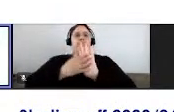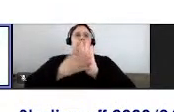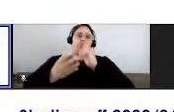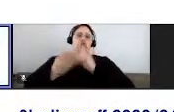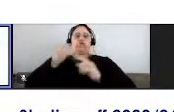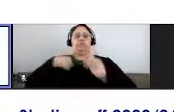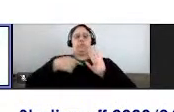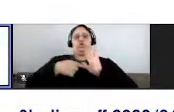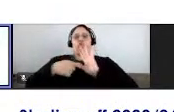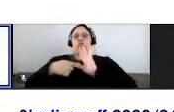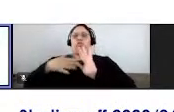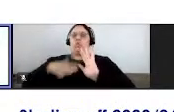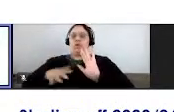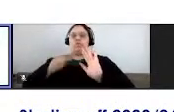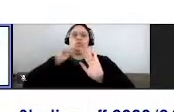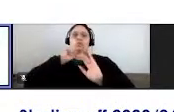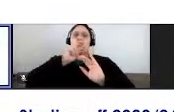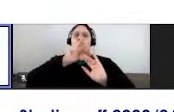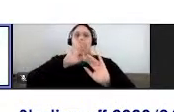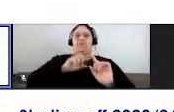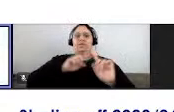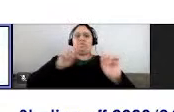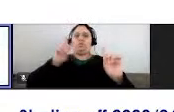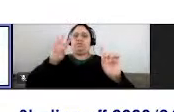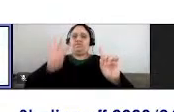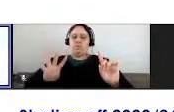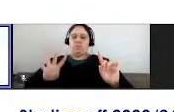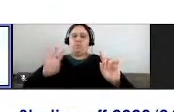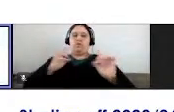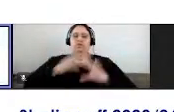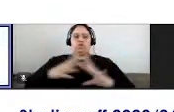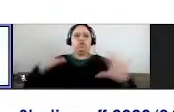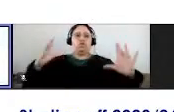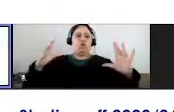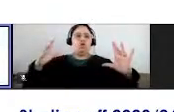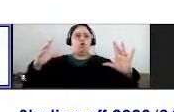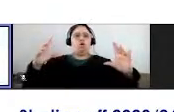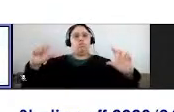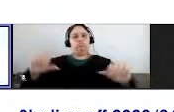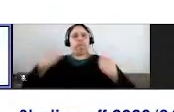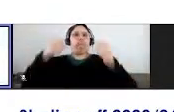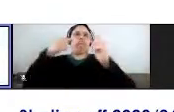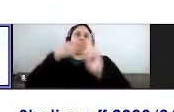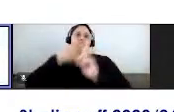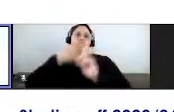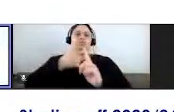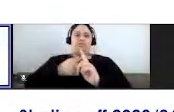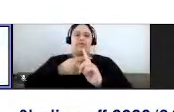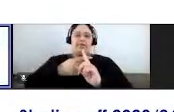like to highlight. I think our quarter 23-24 started off with a bang.